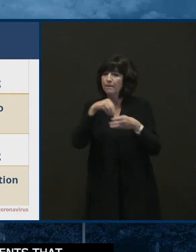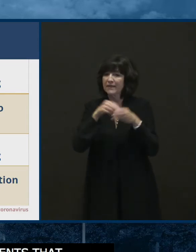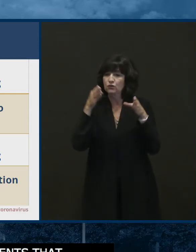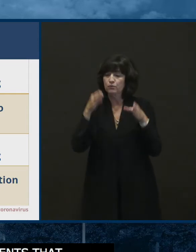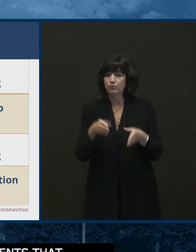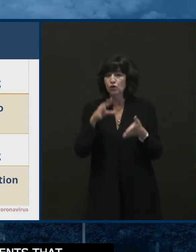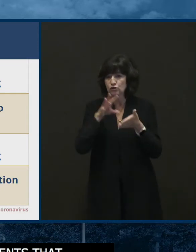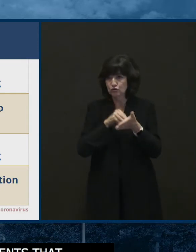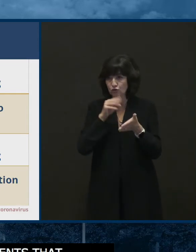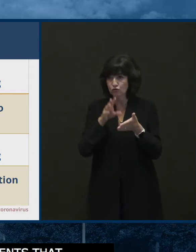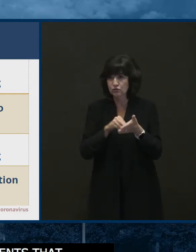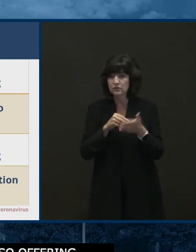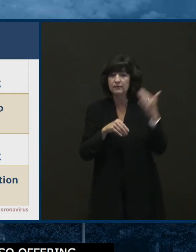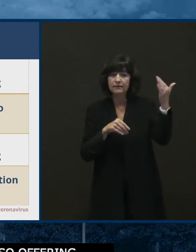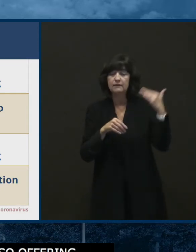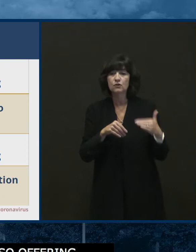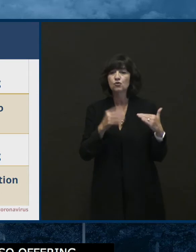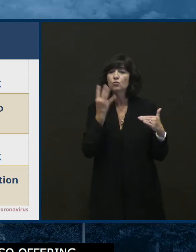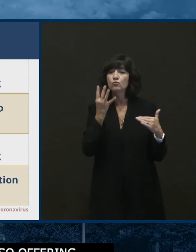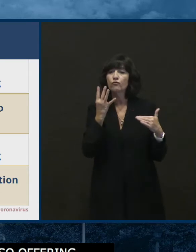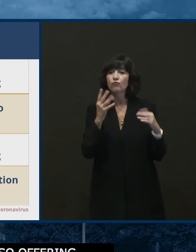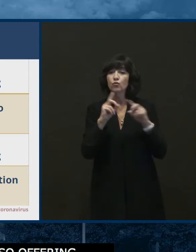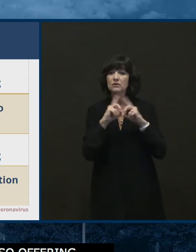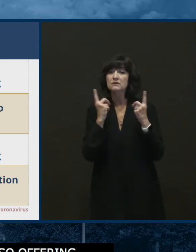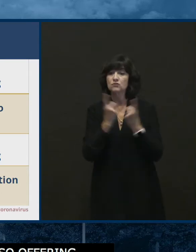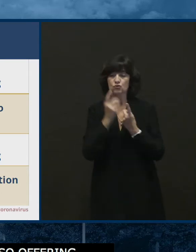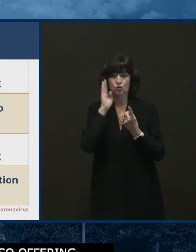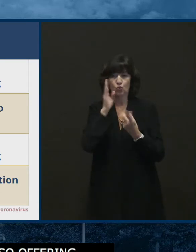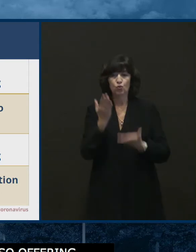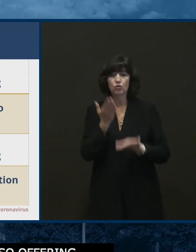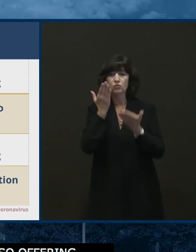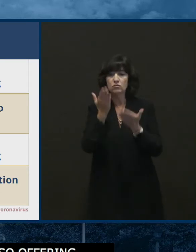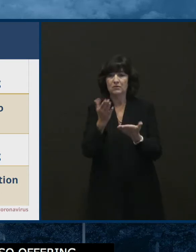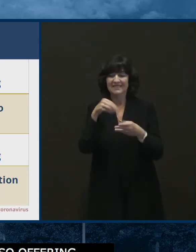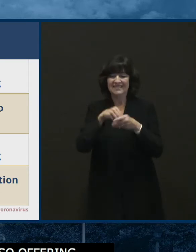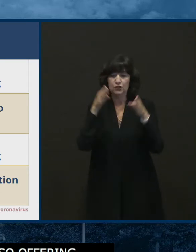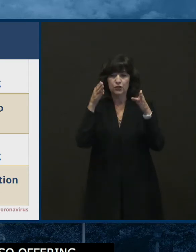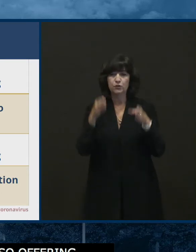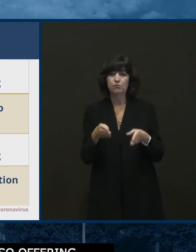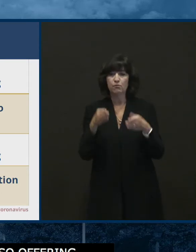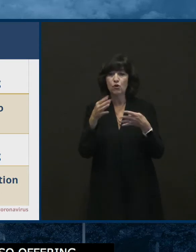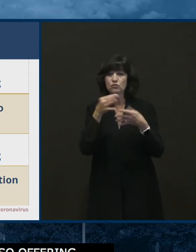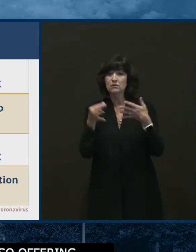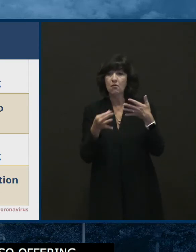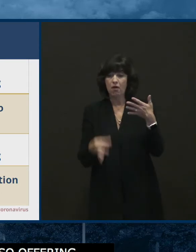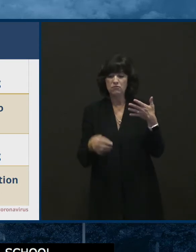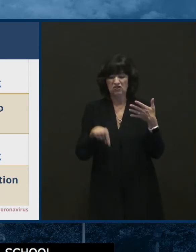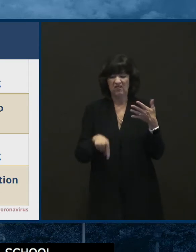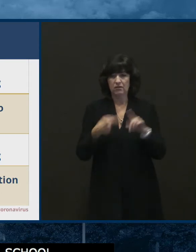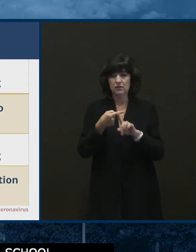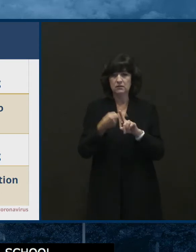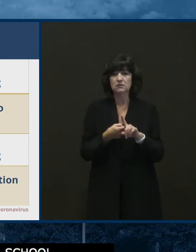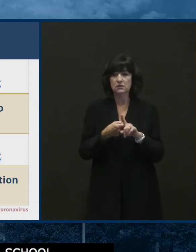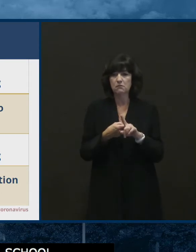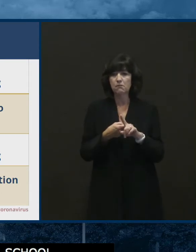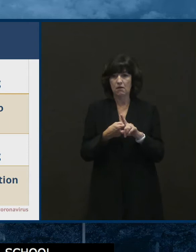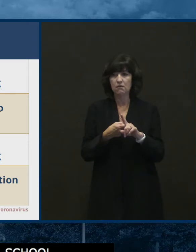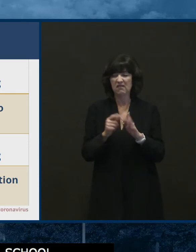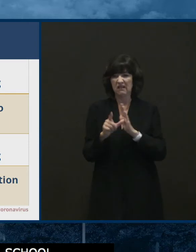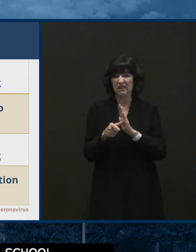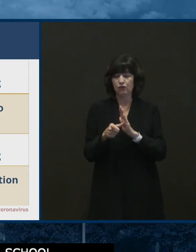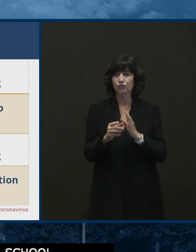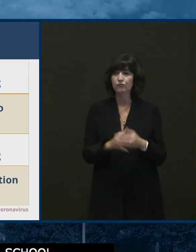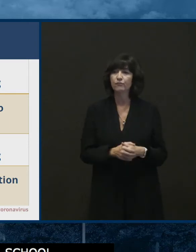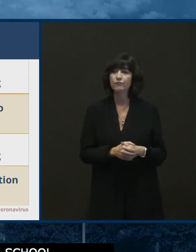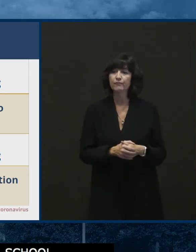and 4 additional districts are going to be offering in-person options later this month. In addition, we